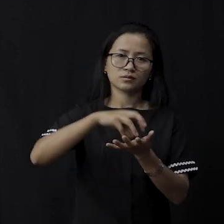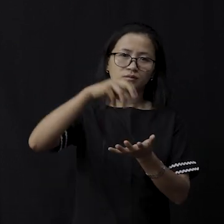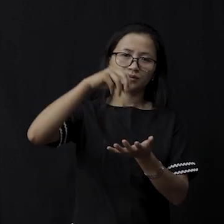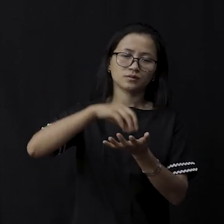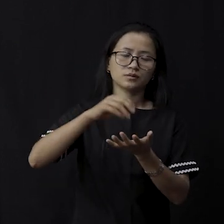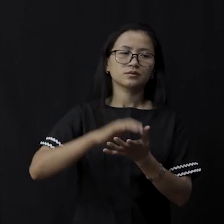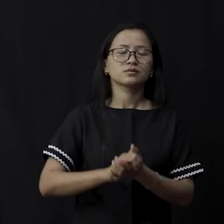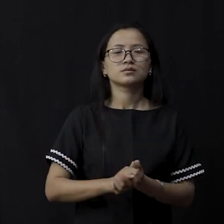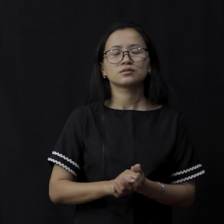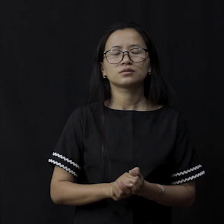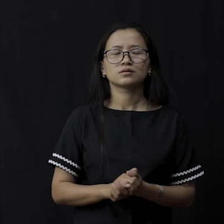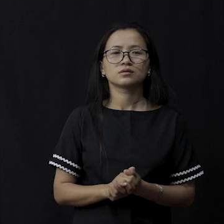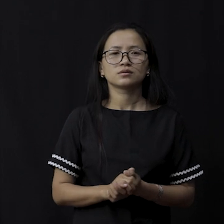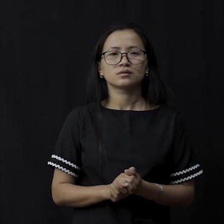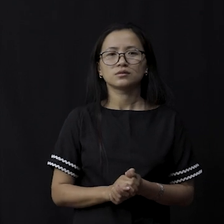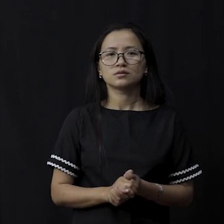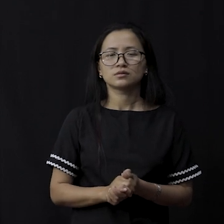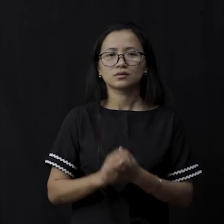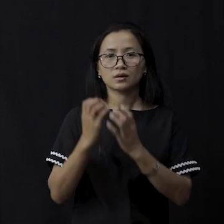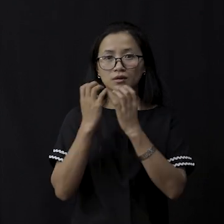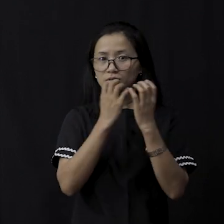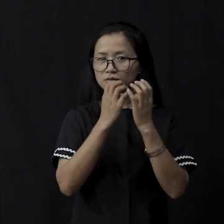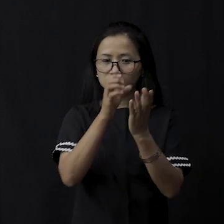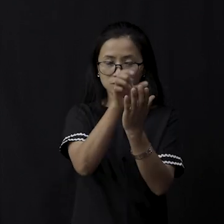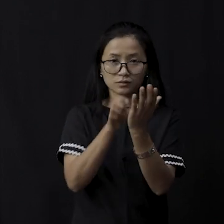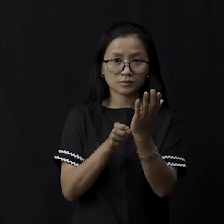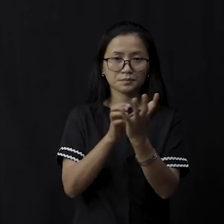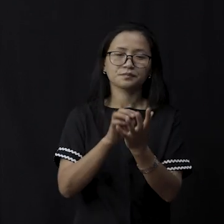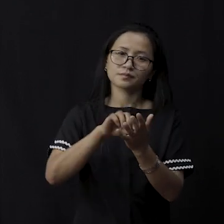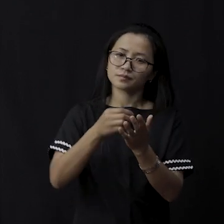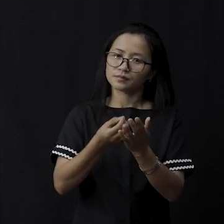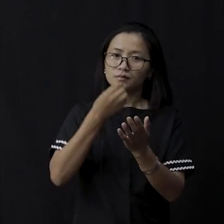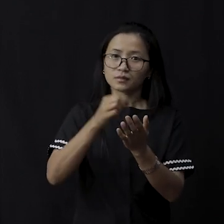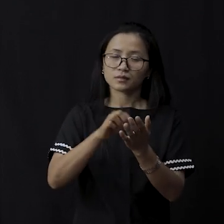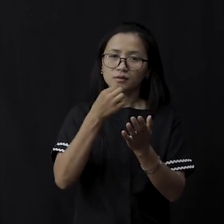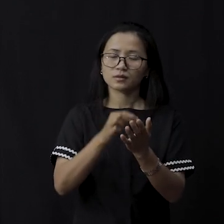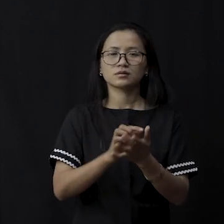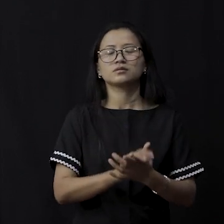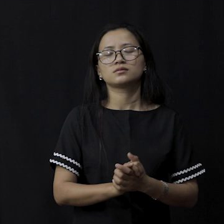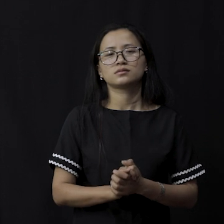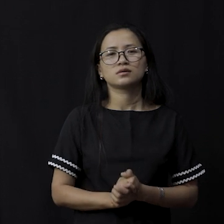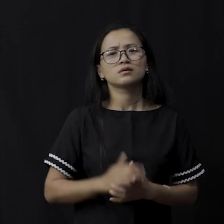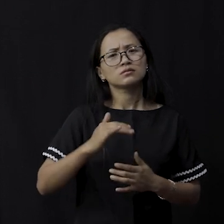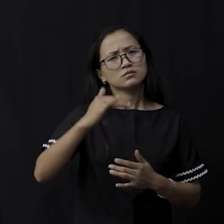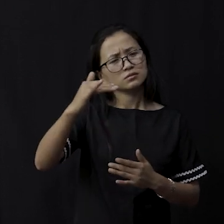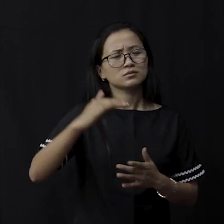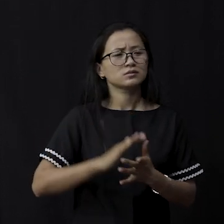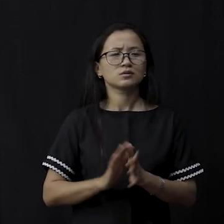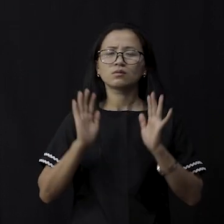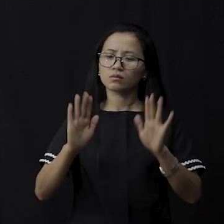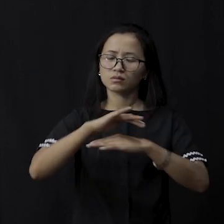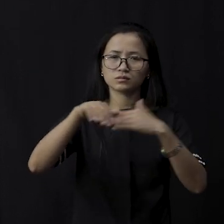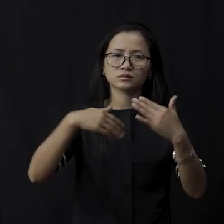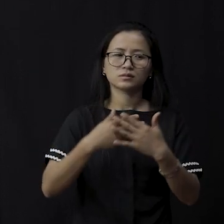wheat, atta, maita, maize, the corn, okay, and so on here. All